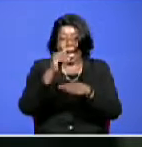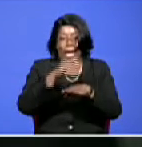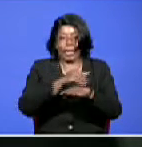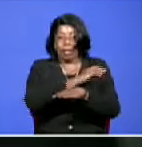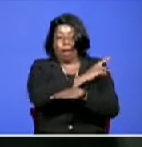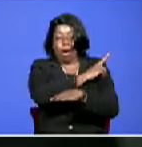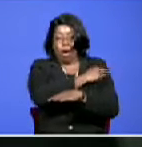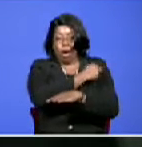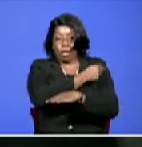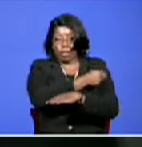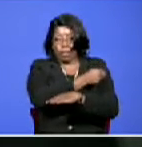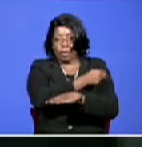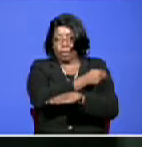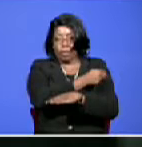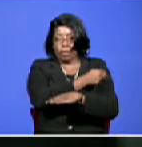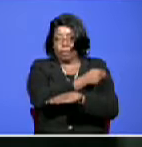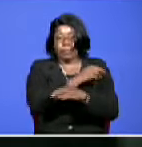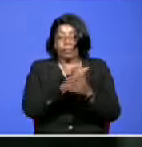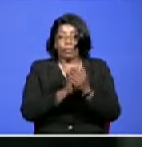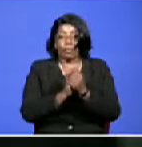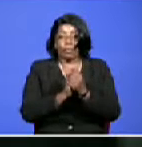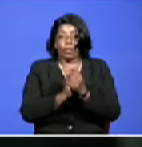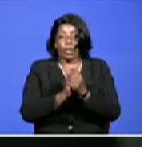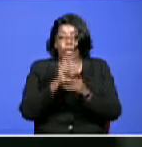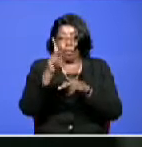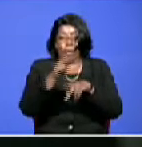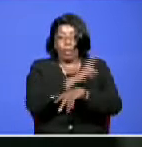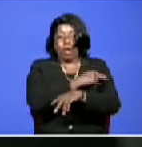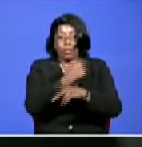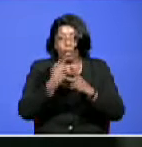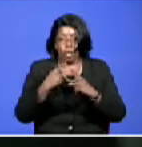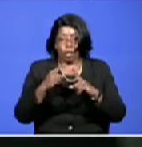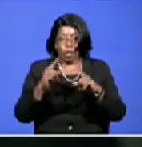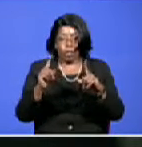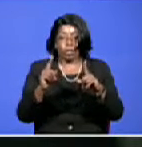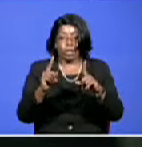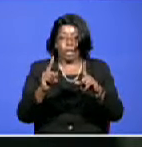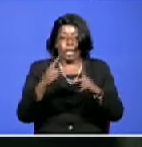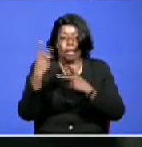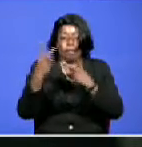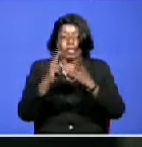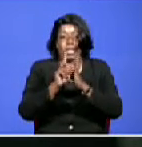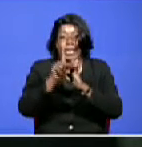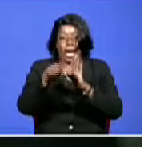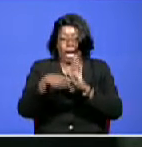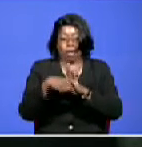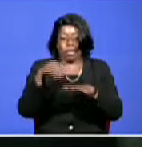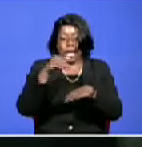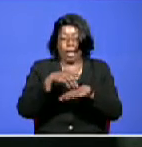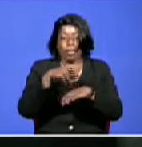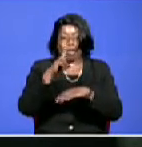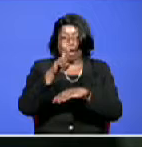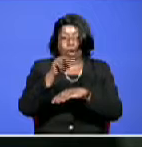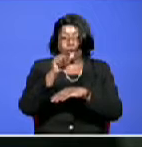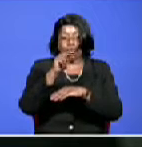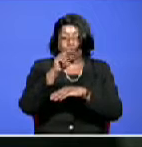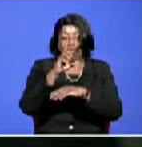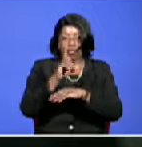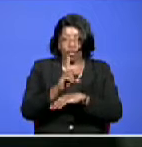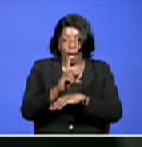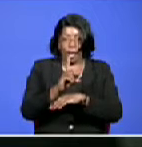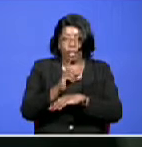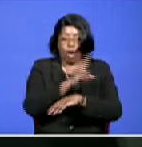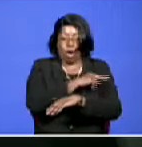Hawksbill Clinic. The Public Hospitals Authority also announcing that visiting hours at the Rand Memorial Hospital have